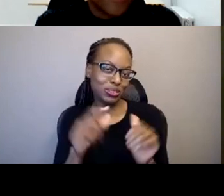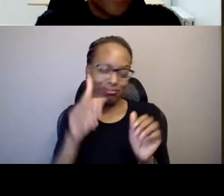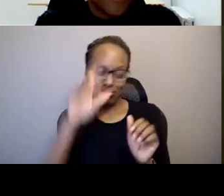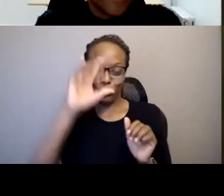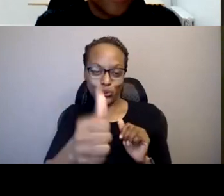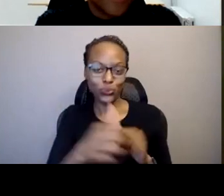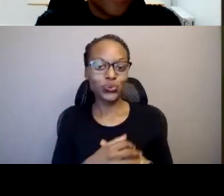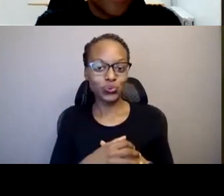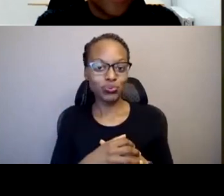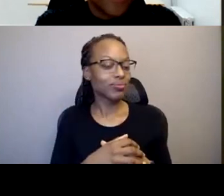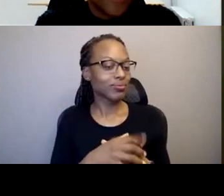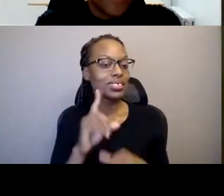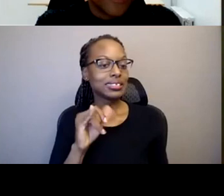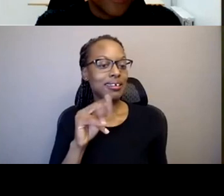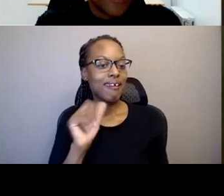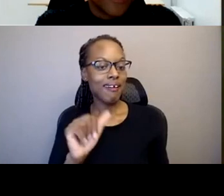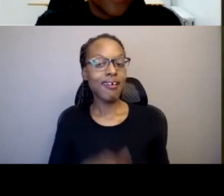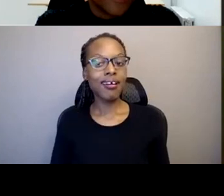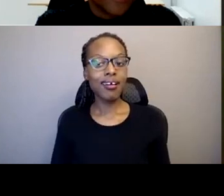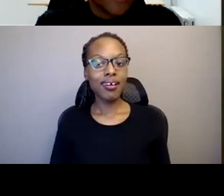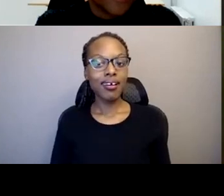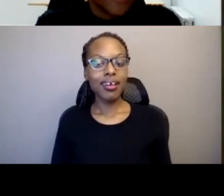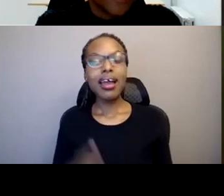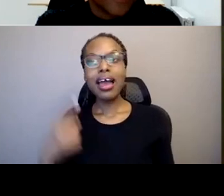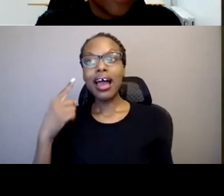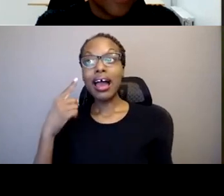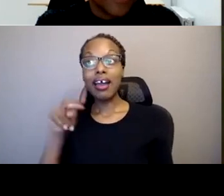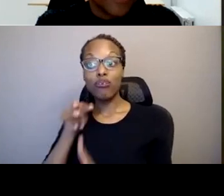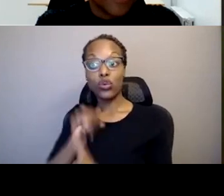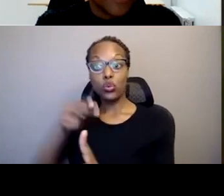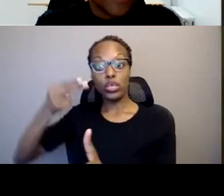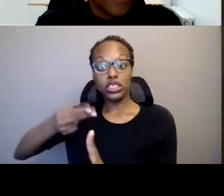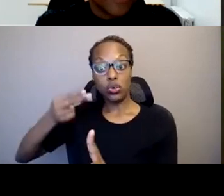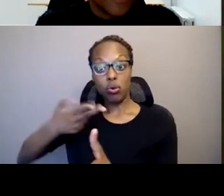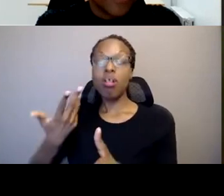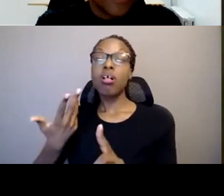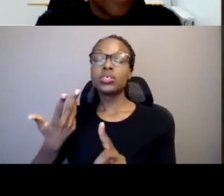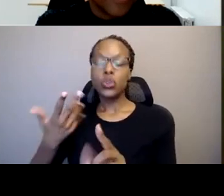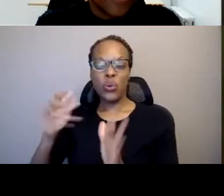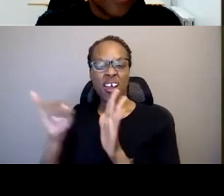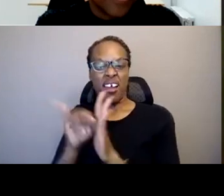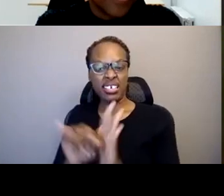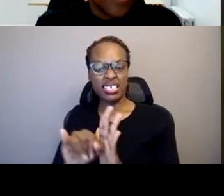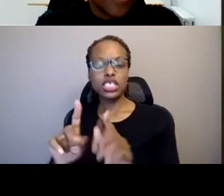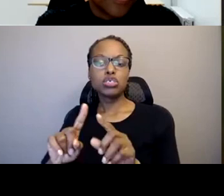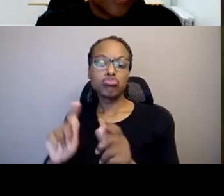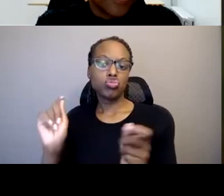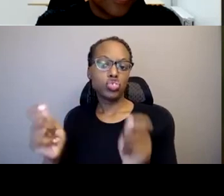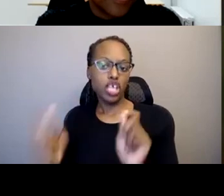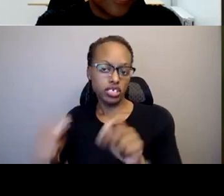Quickly just say it's I'm thinking also historically, so identities change across time and across space, but